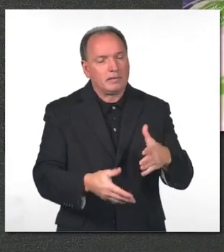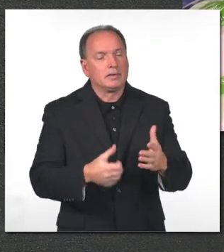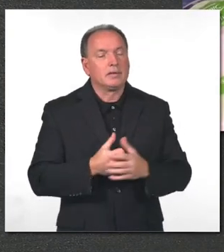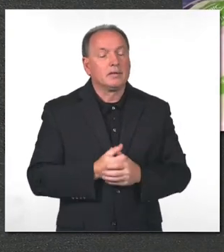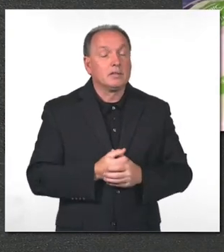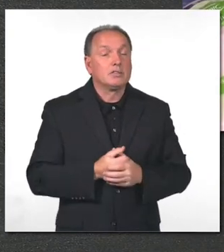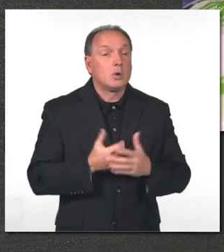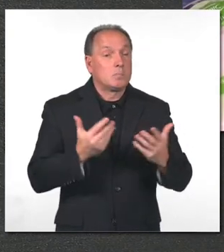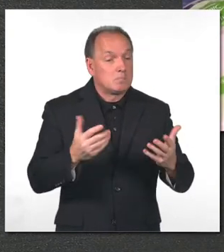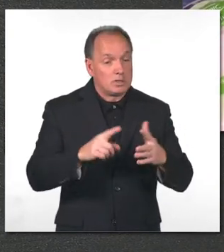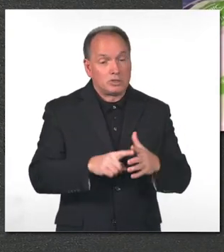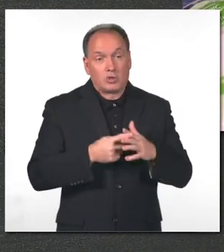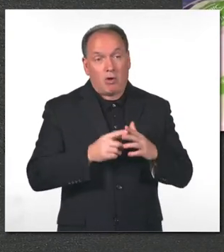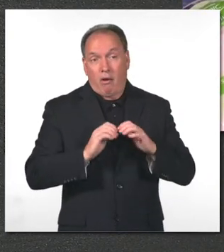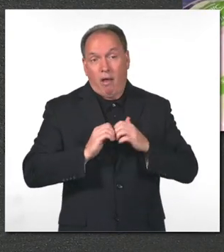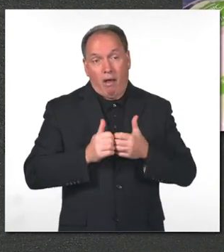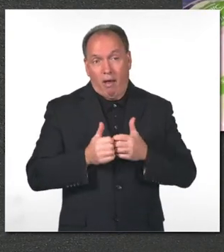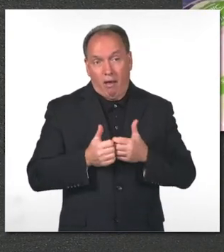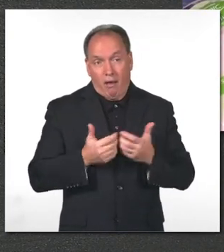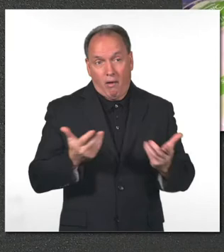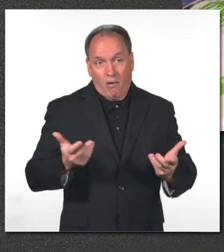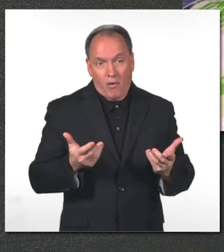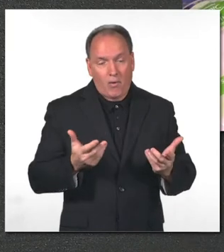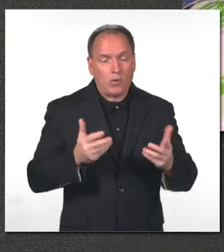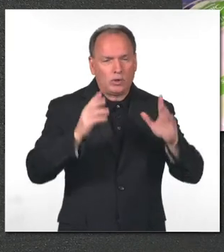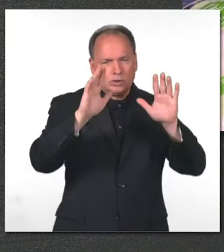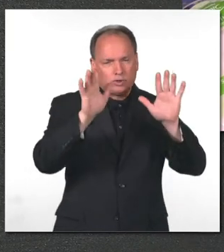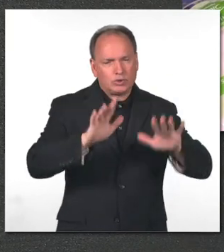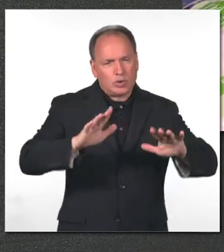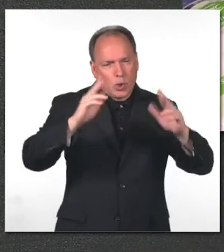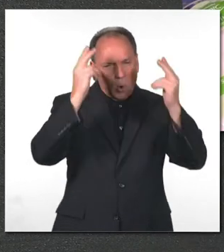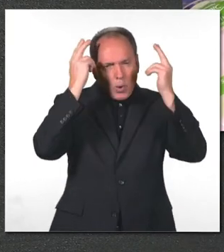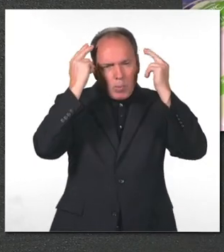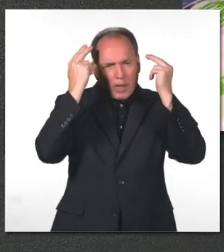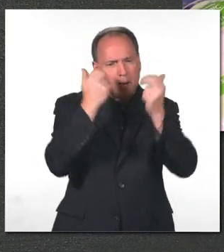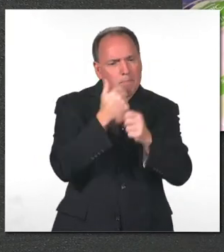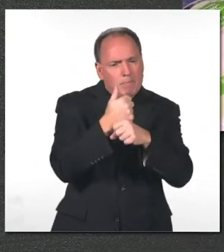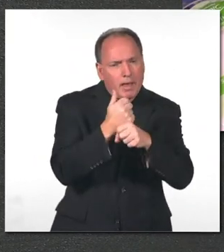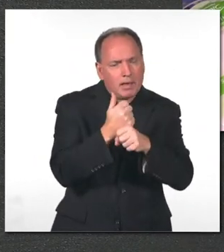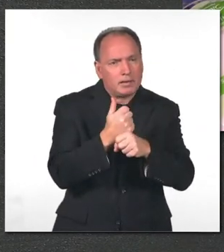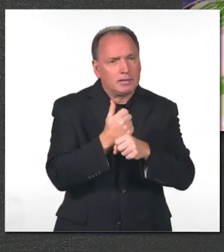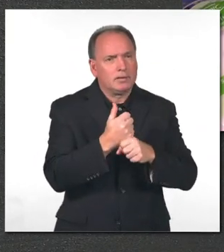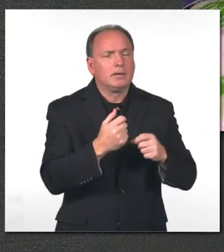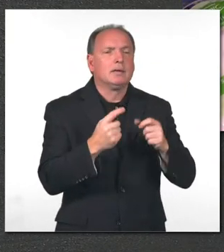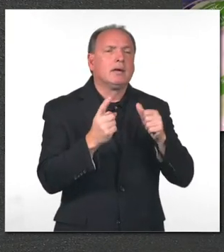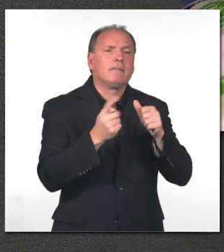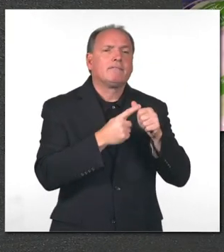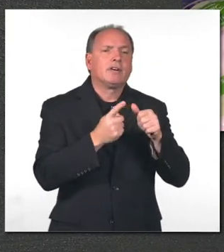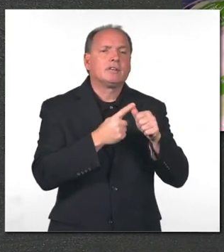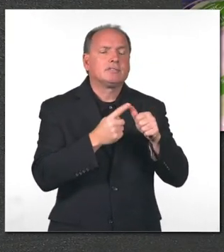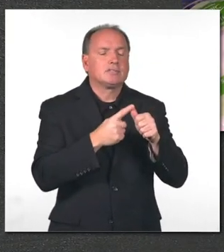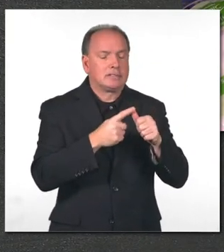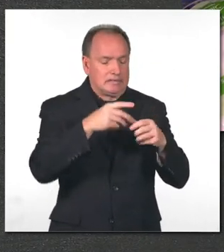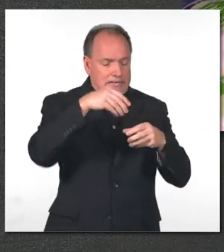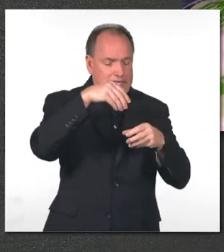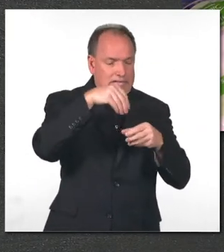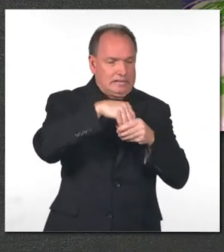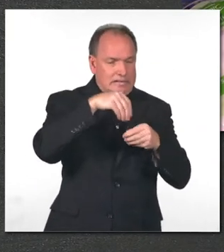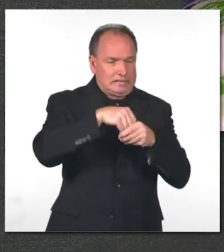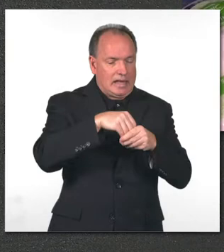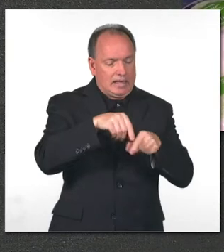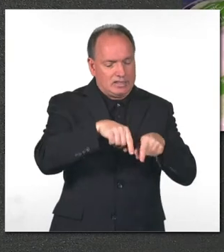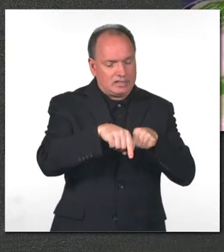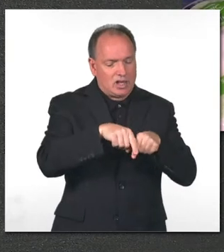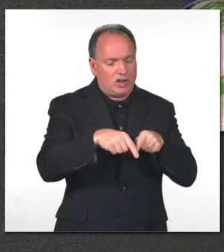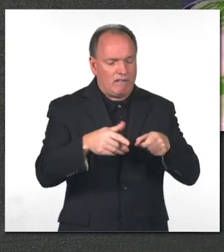Okay, so to start this snow bunny, you'll need to take your sock. And I kind of already started filling this one up, because it